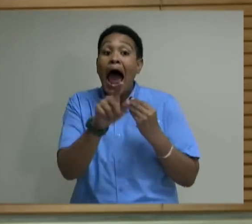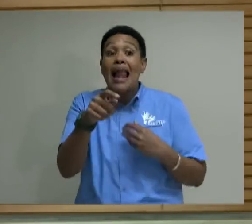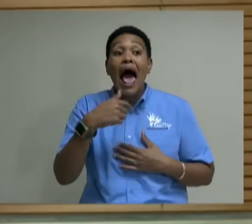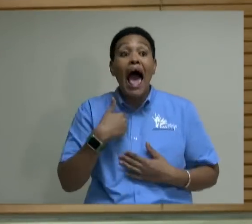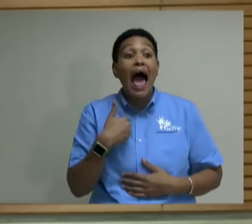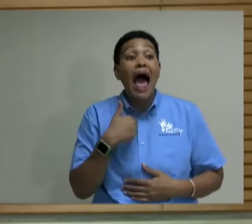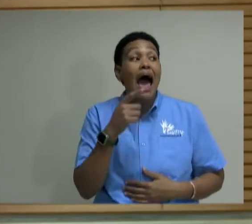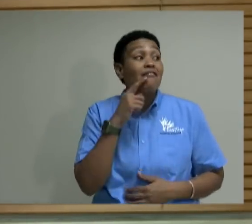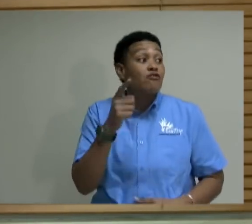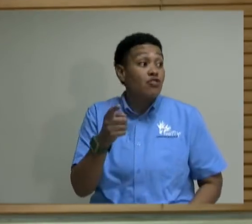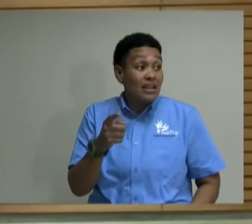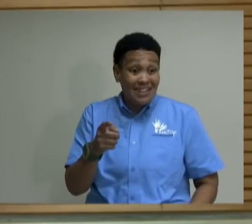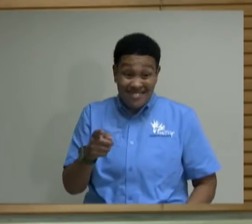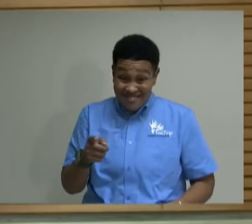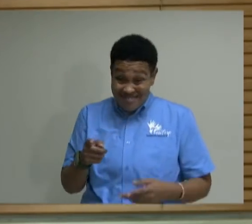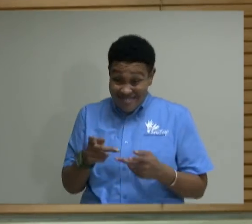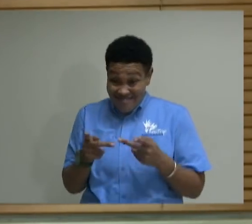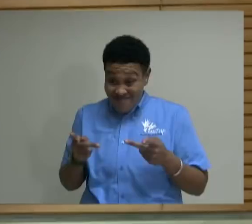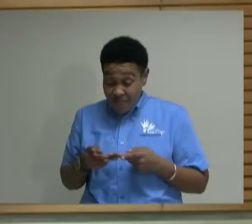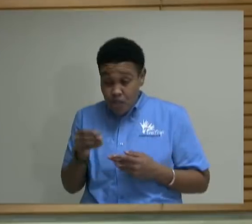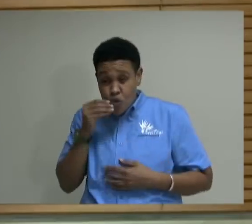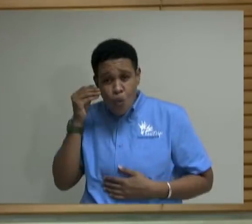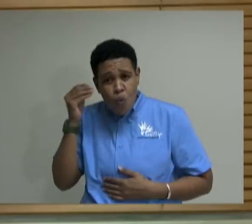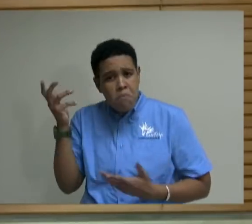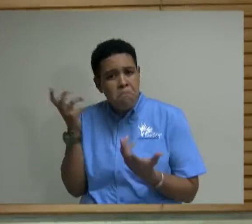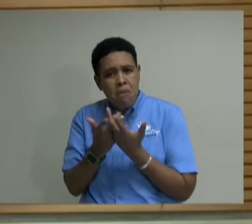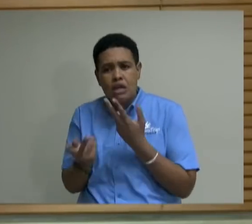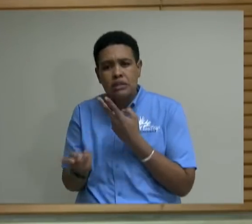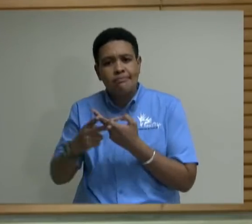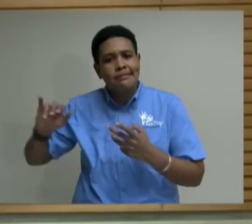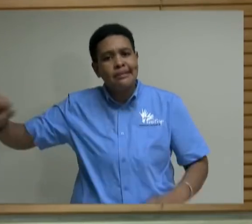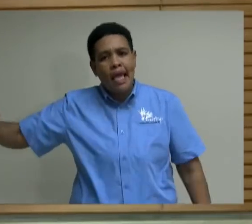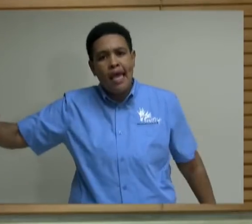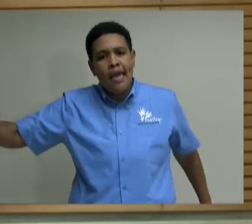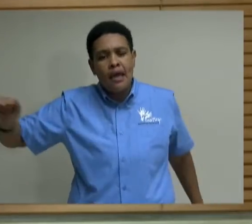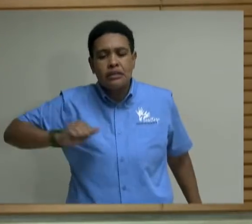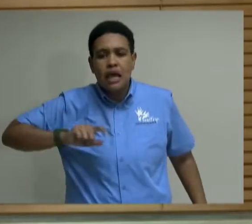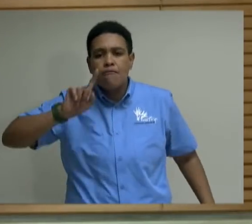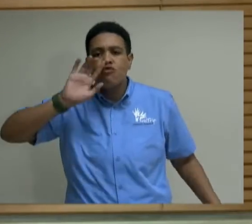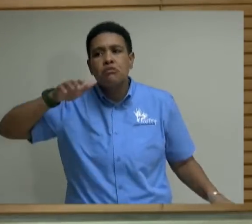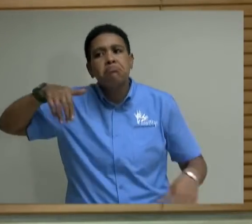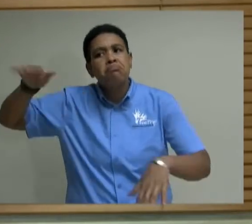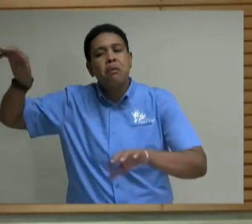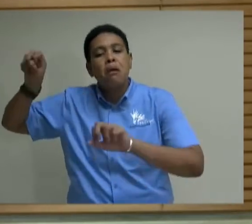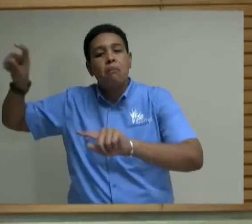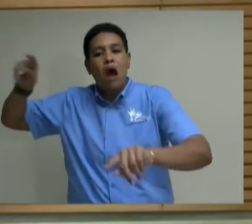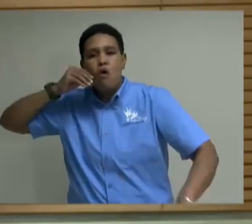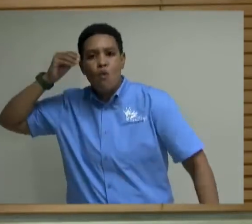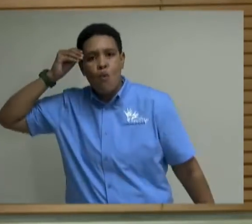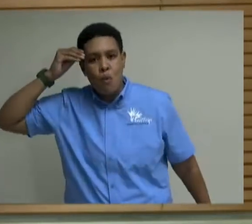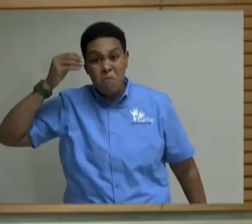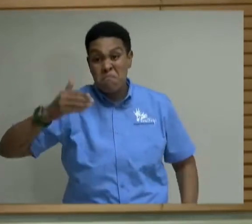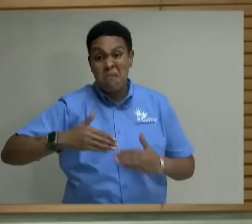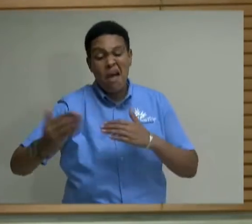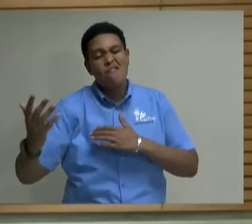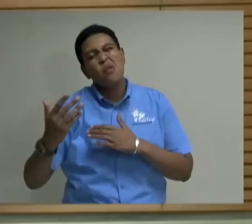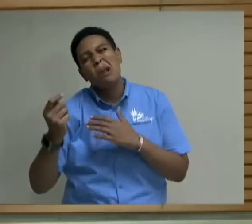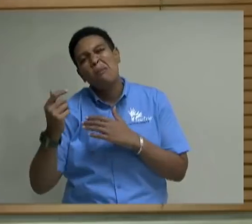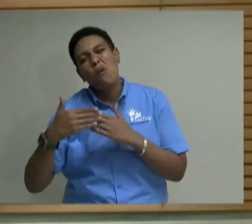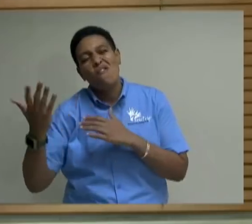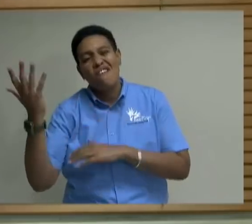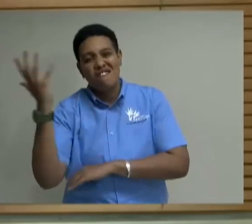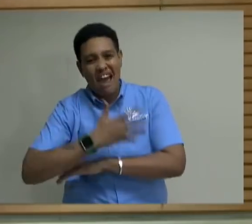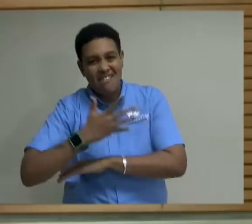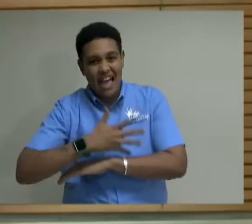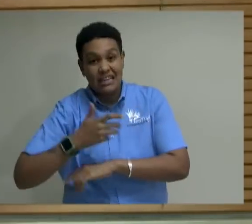the facilities at home to home quarantine. And so I was released back to home under